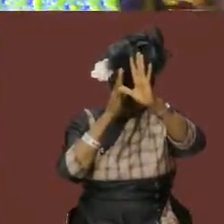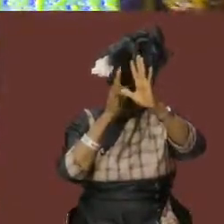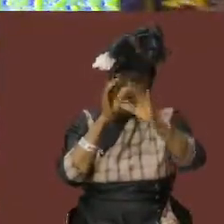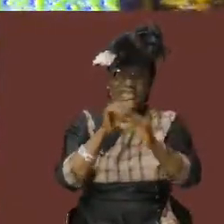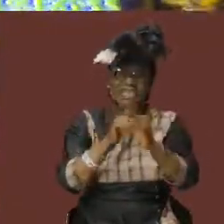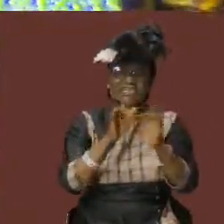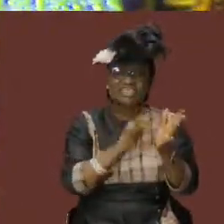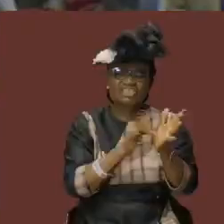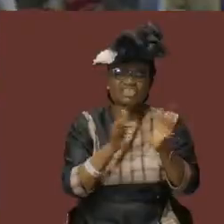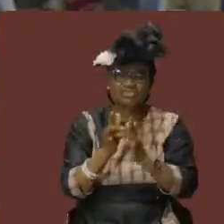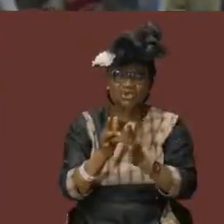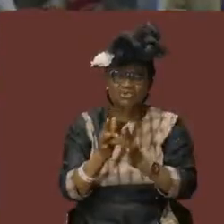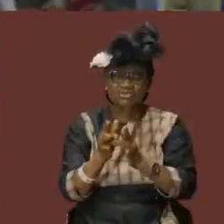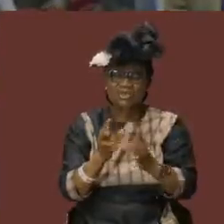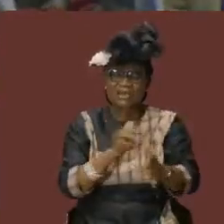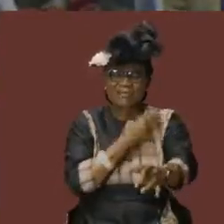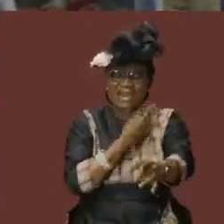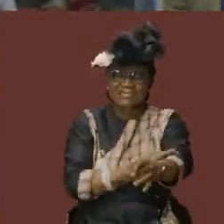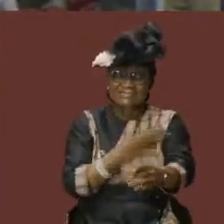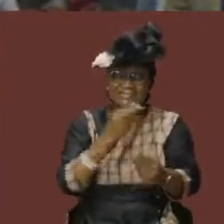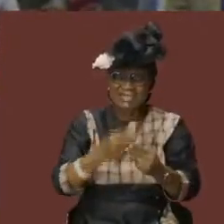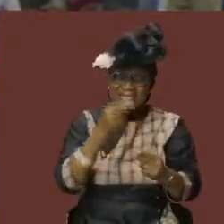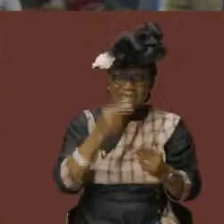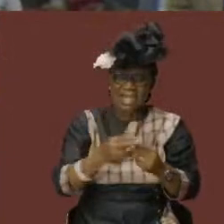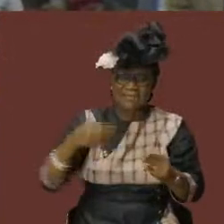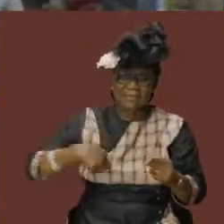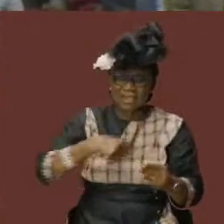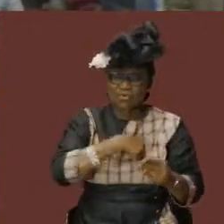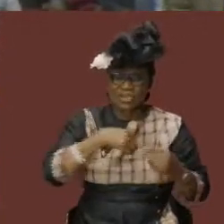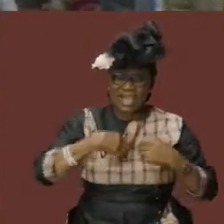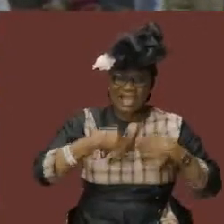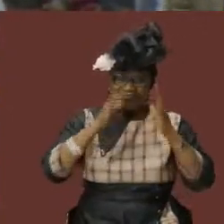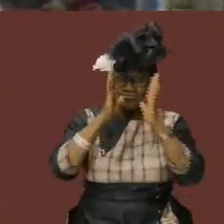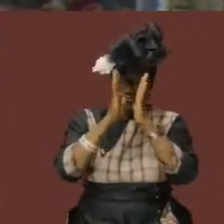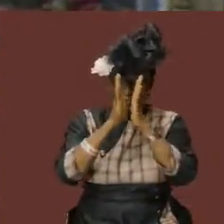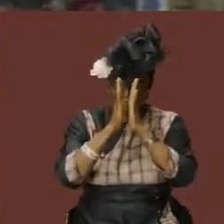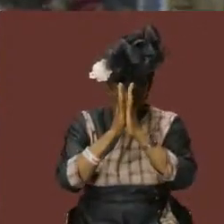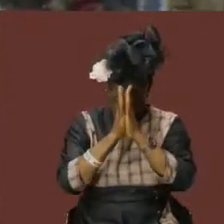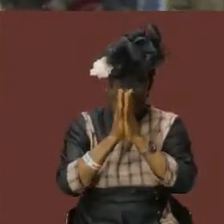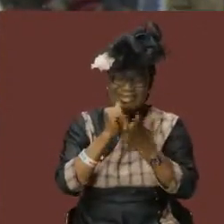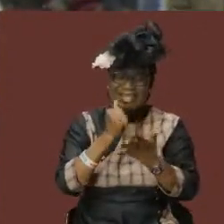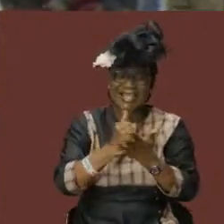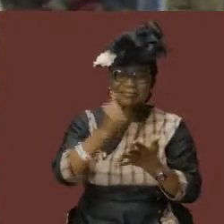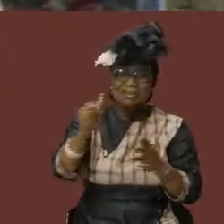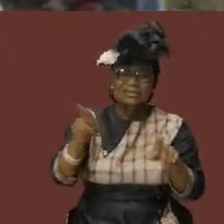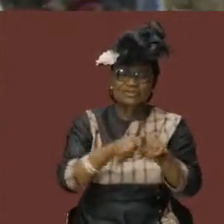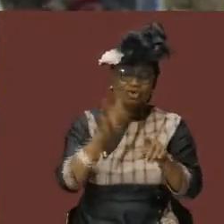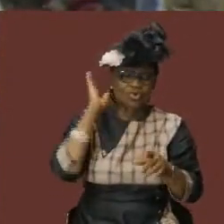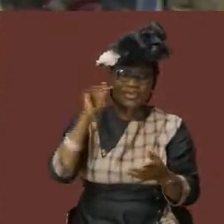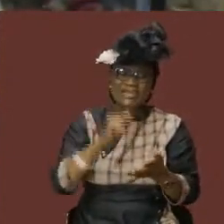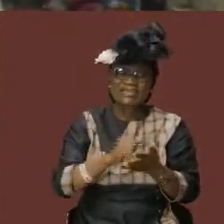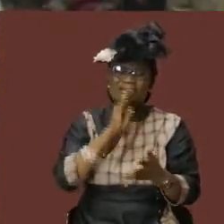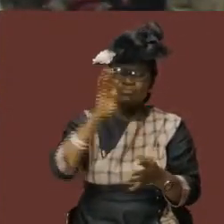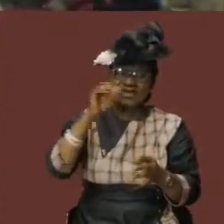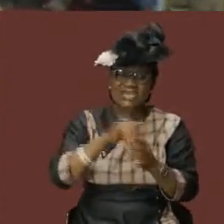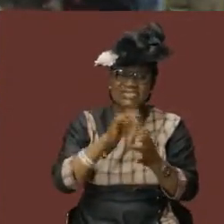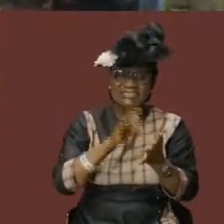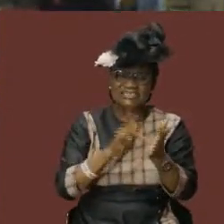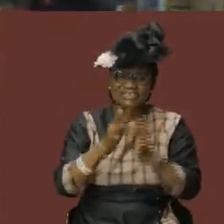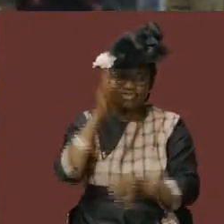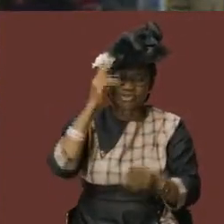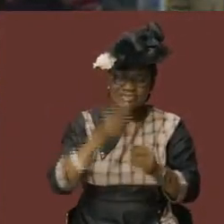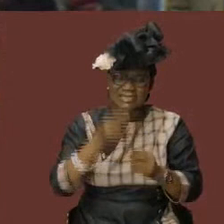In Jesus' mighty name, we have prayed. Amen. So shall it be in Jesus' name.